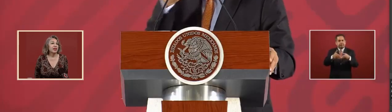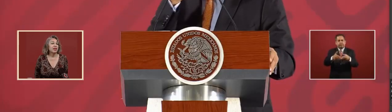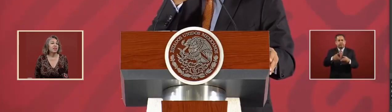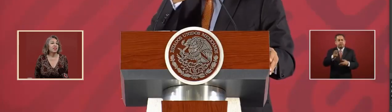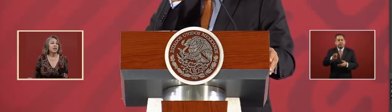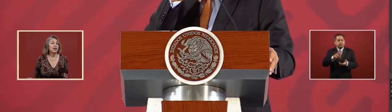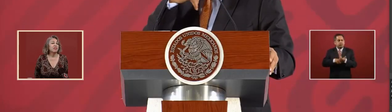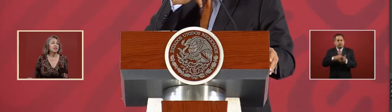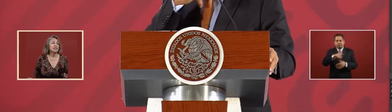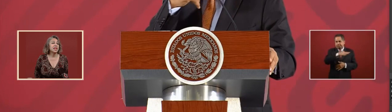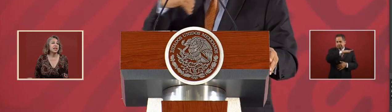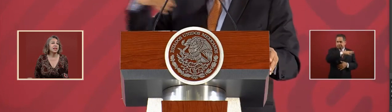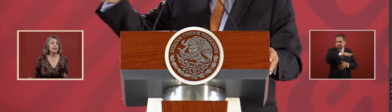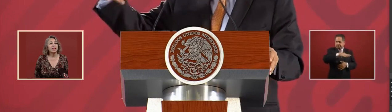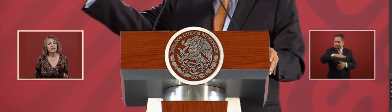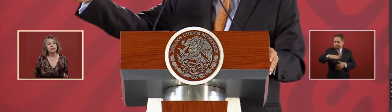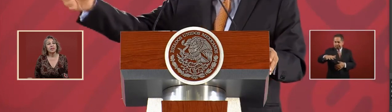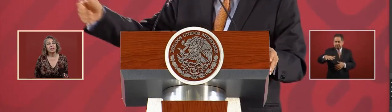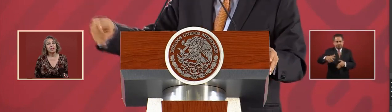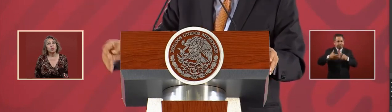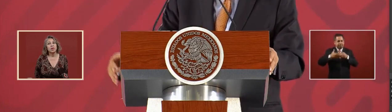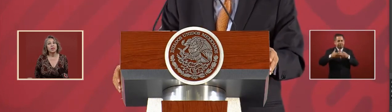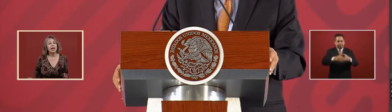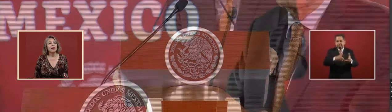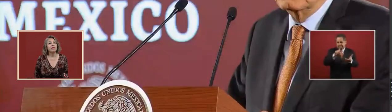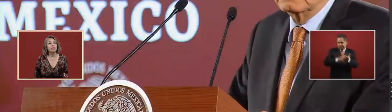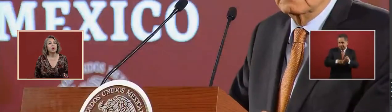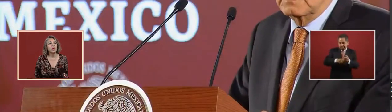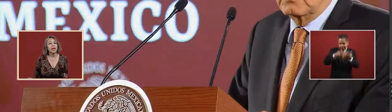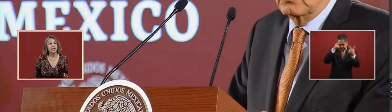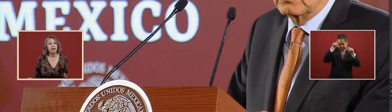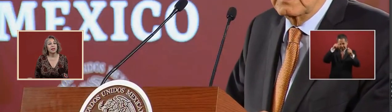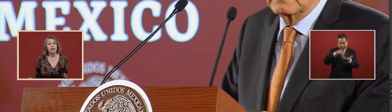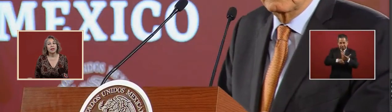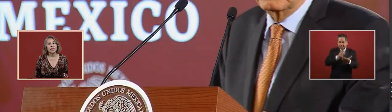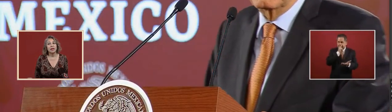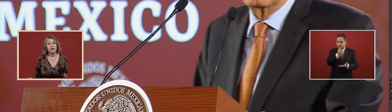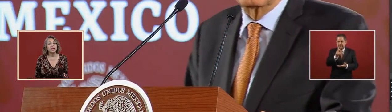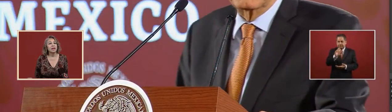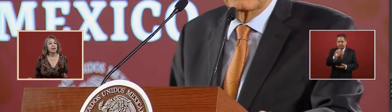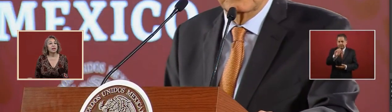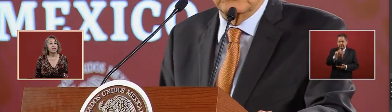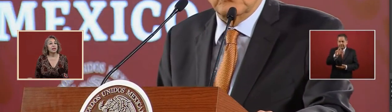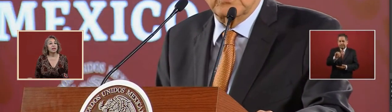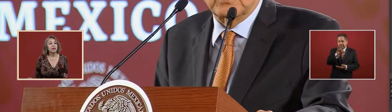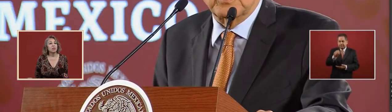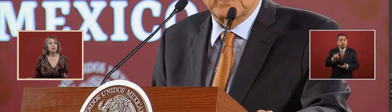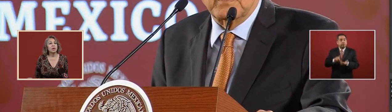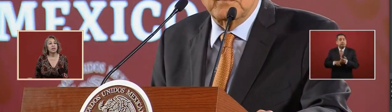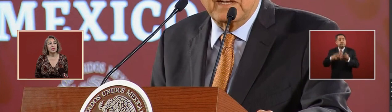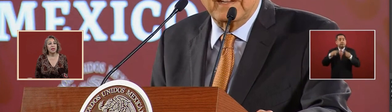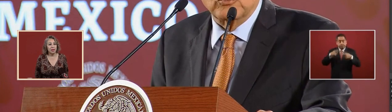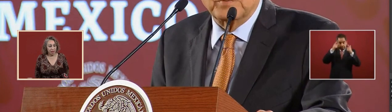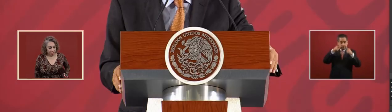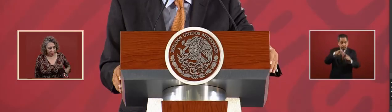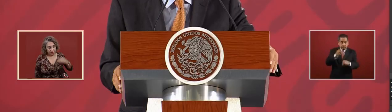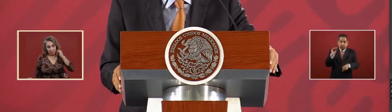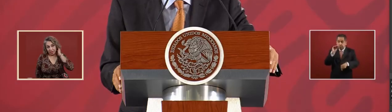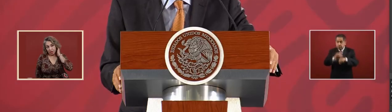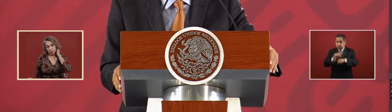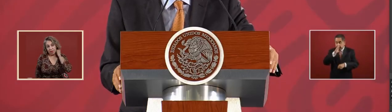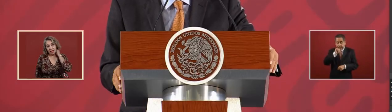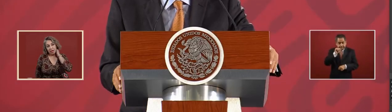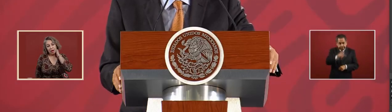mar, or the of the sea con lo marino, with that of marine. Los, marineros cuando se portaban the, mal en los